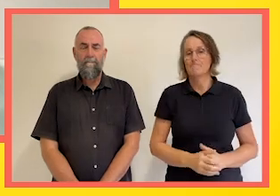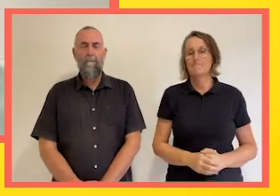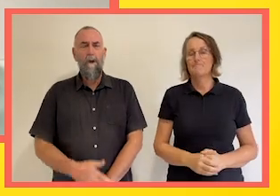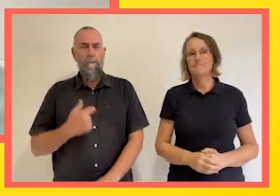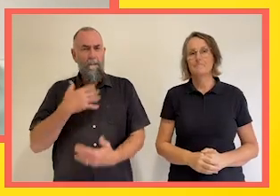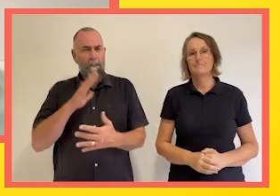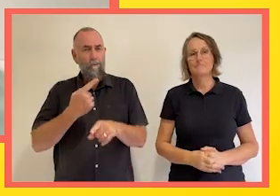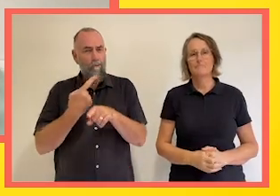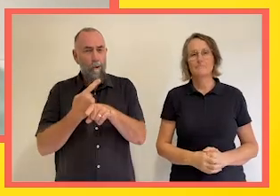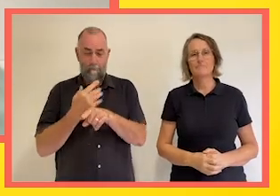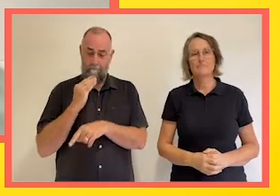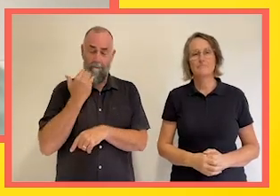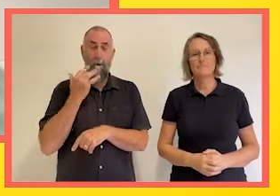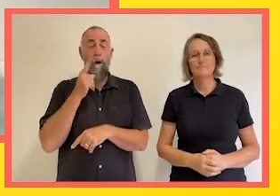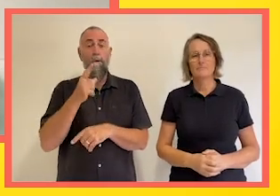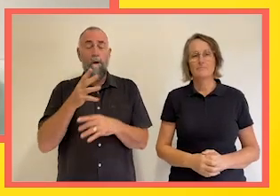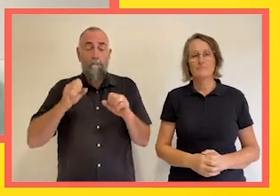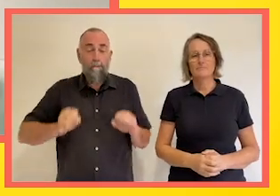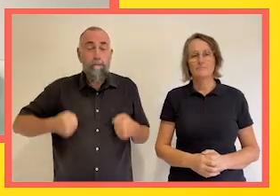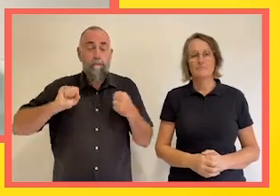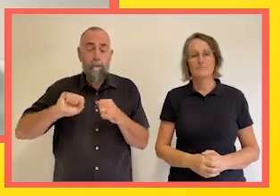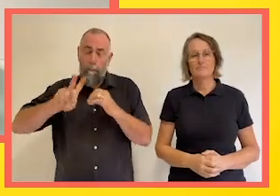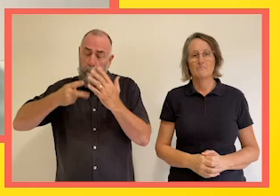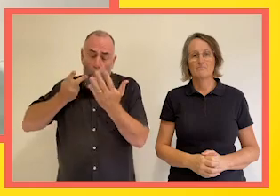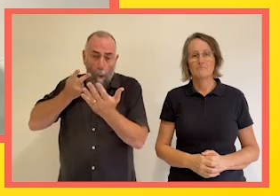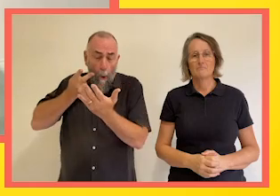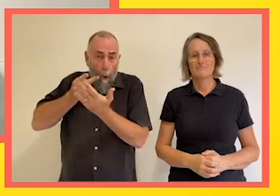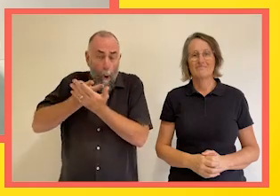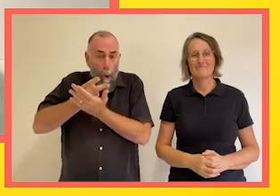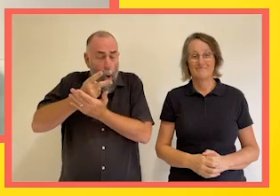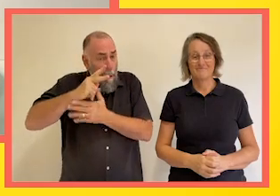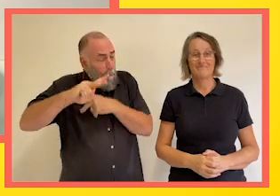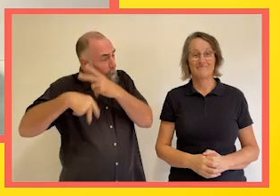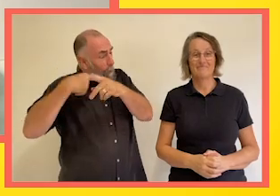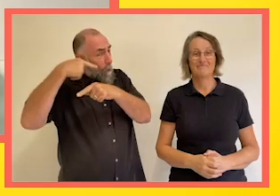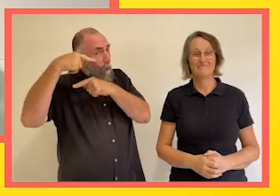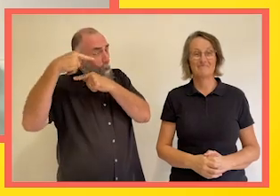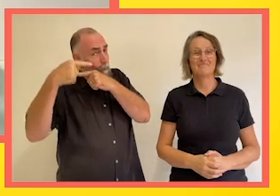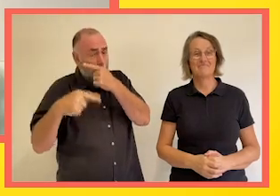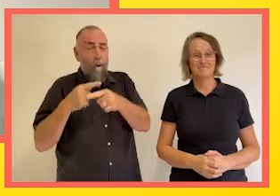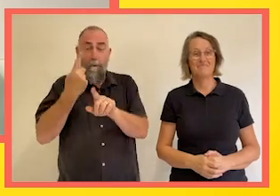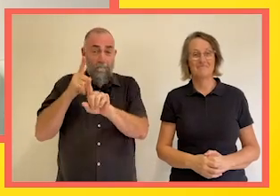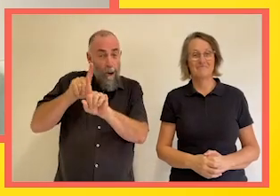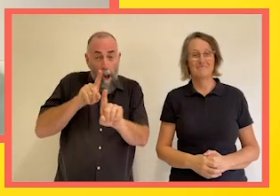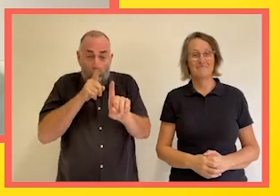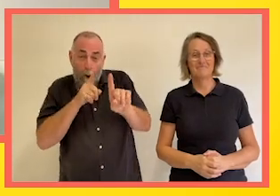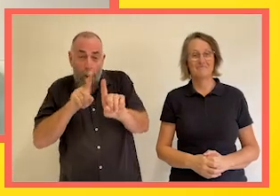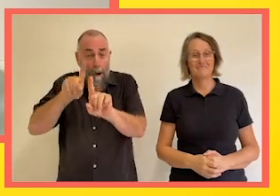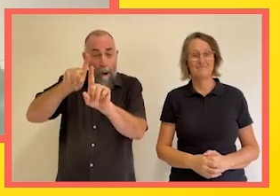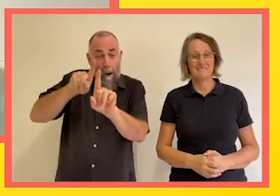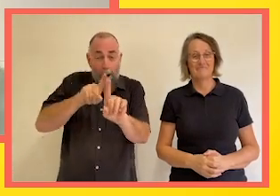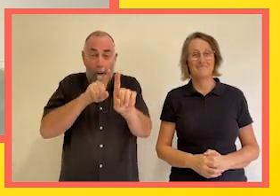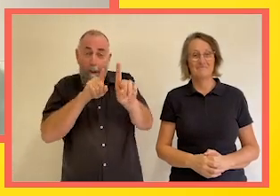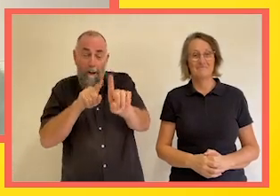You had the biggest crash that I have seen this year. Following Ethan down a